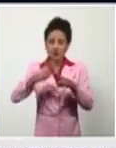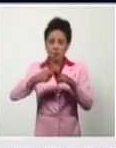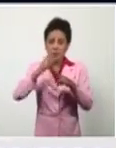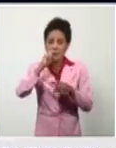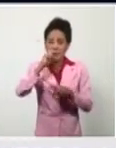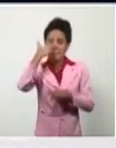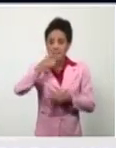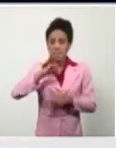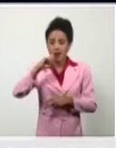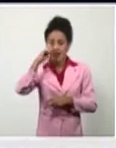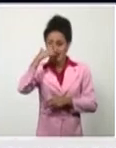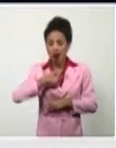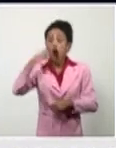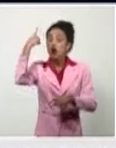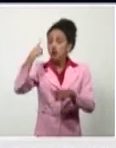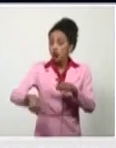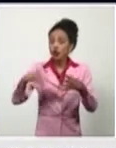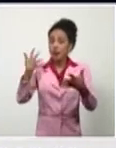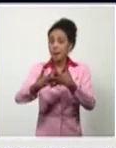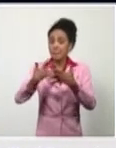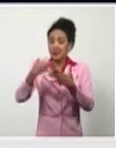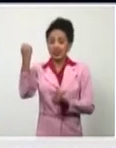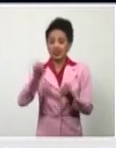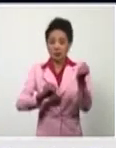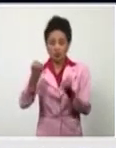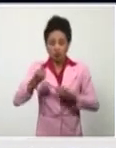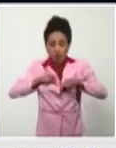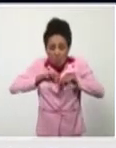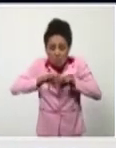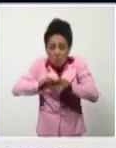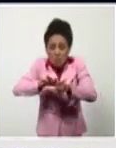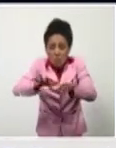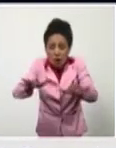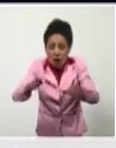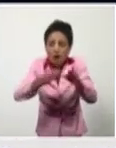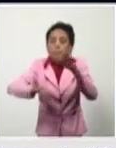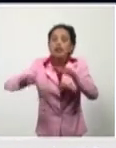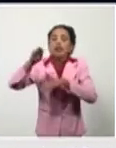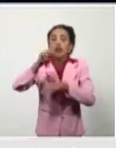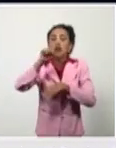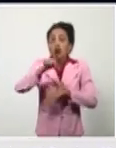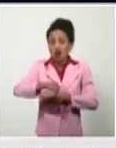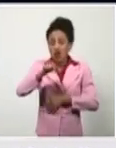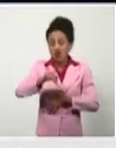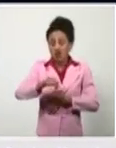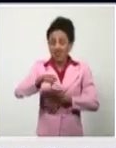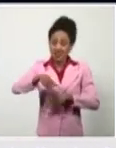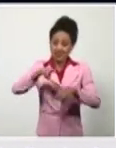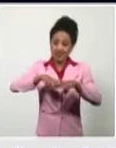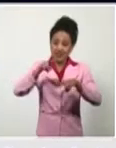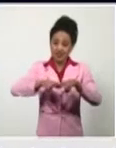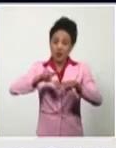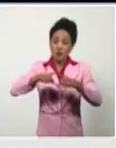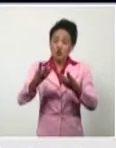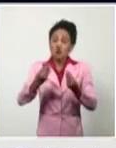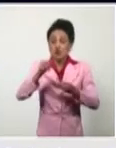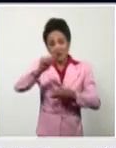and in the domestic trade ministry transport enterprise here in Havana.